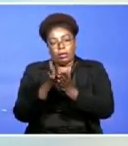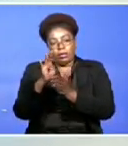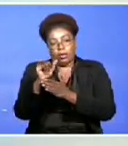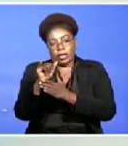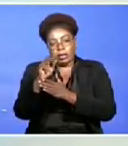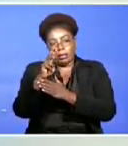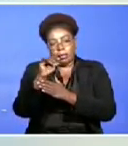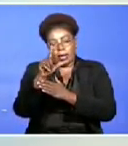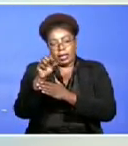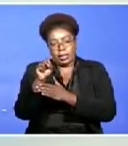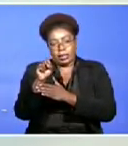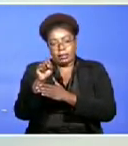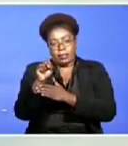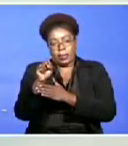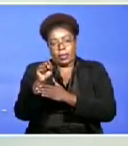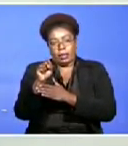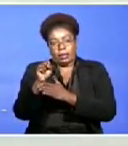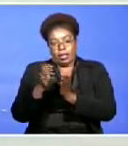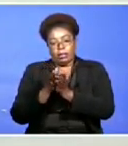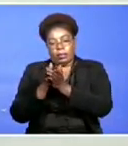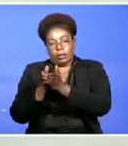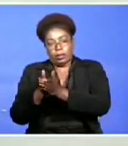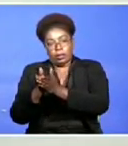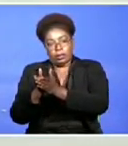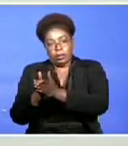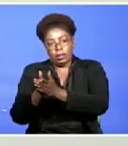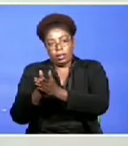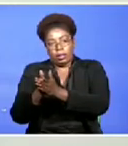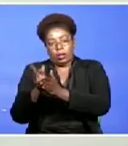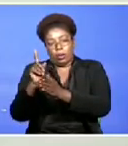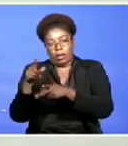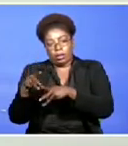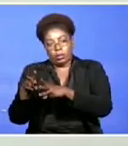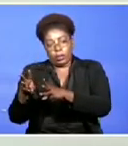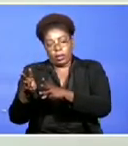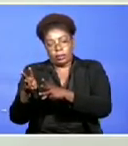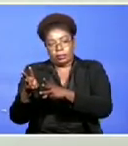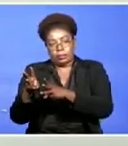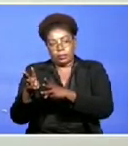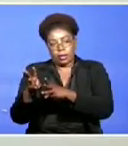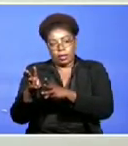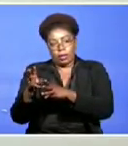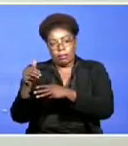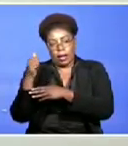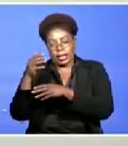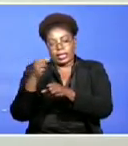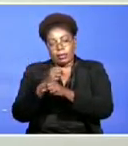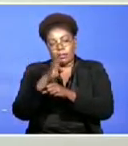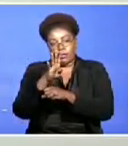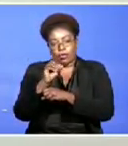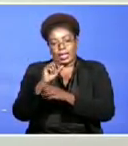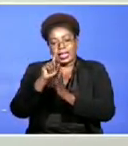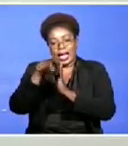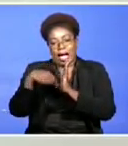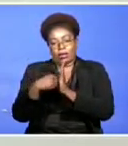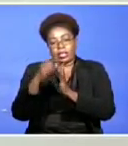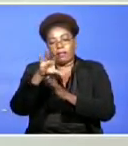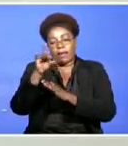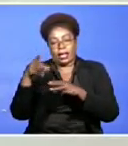say, if I drift in, I wait on my phone, I say, if I drift in at 1 mile per hour, I can take me about 40 hours. I got to find a